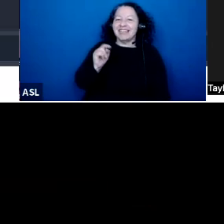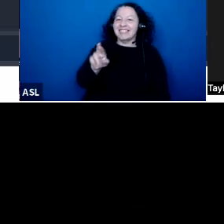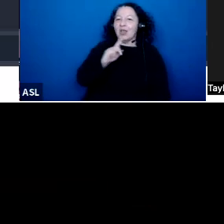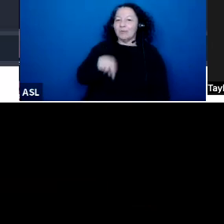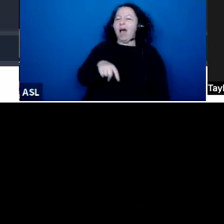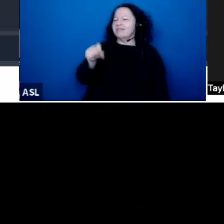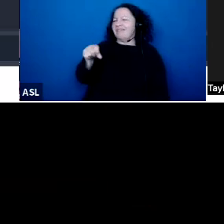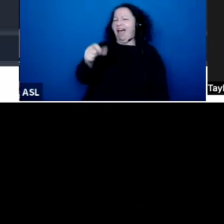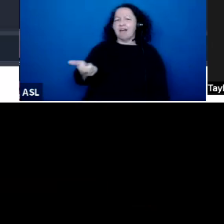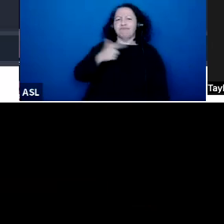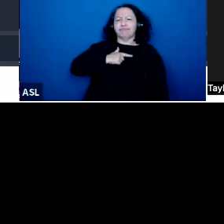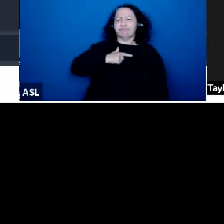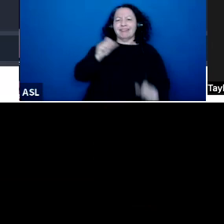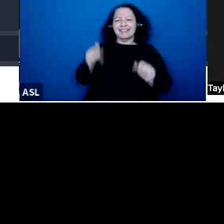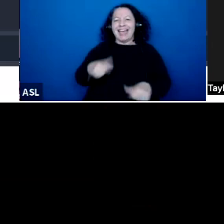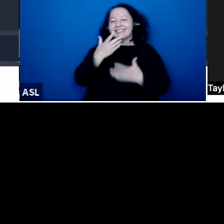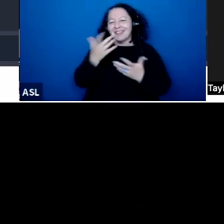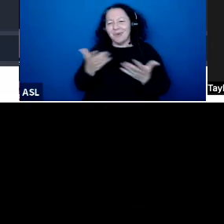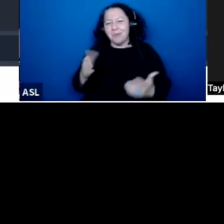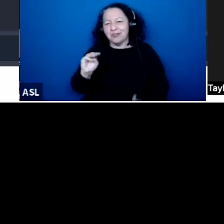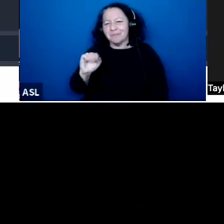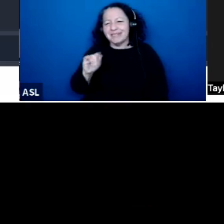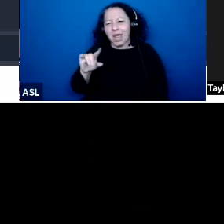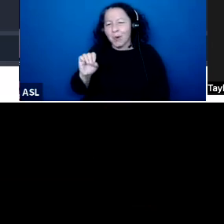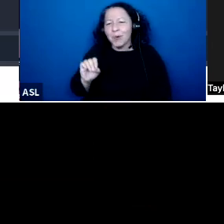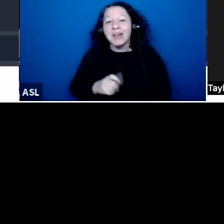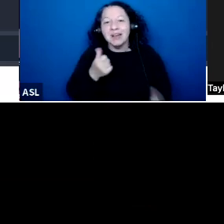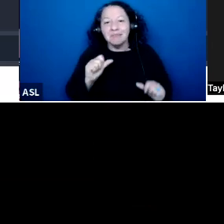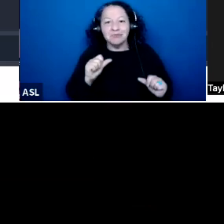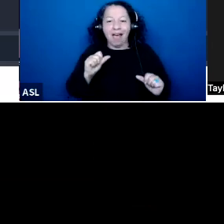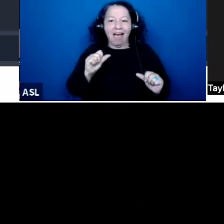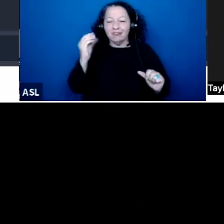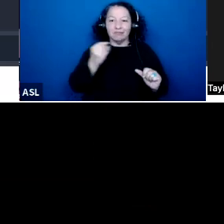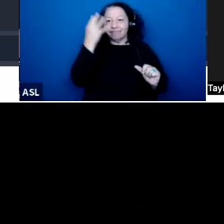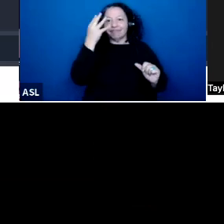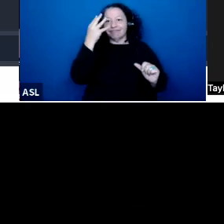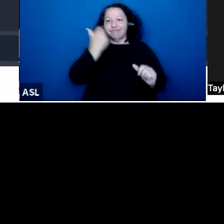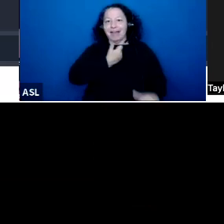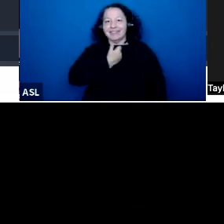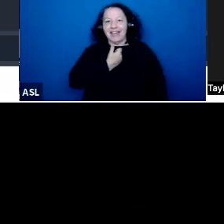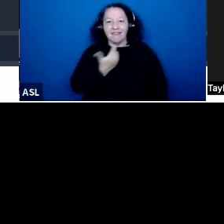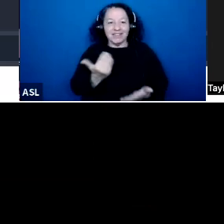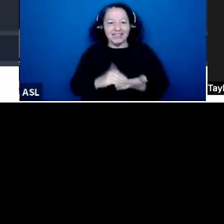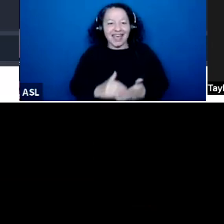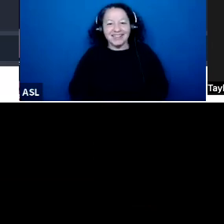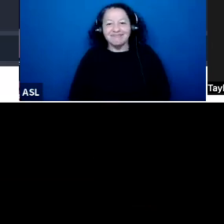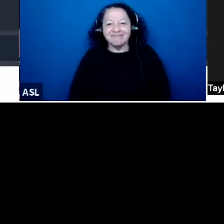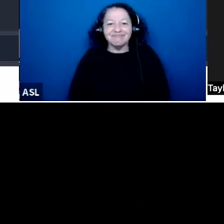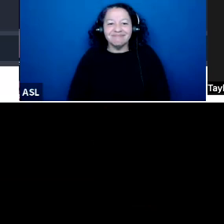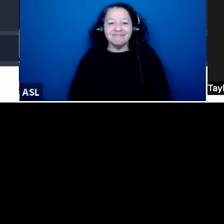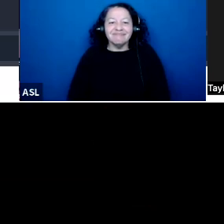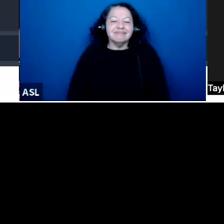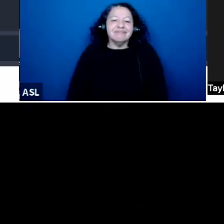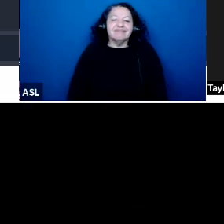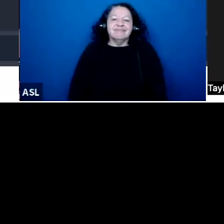All right. Yeah, you can definitely pass it off to me. Thank you so much, Mateo. I'm just trying to get my video back on